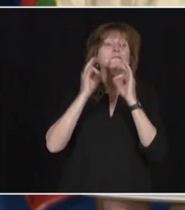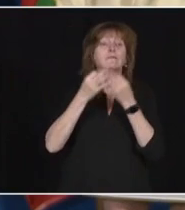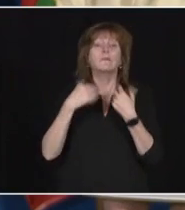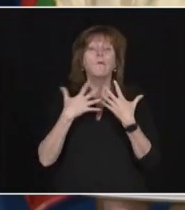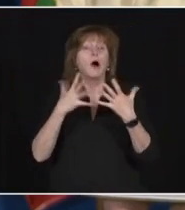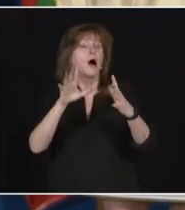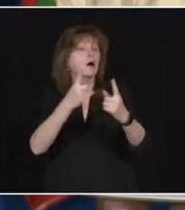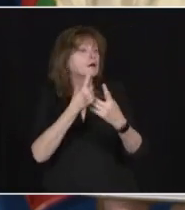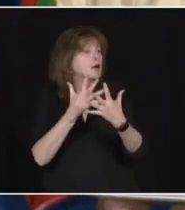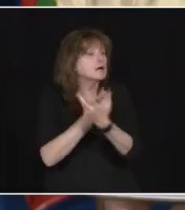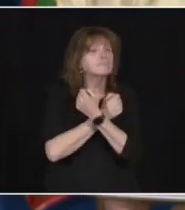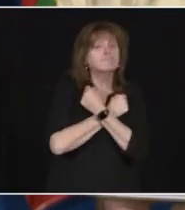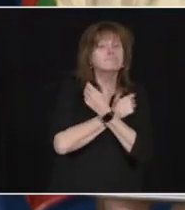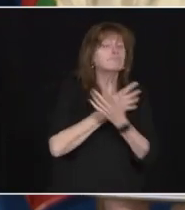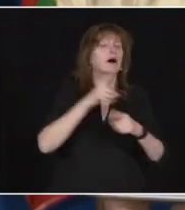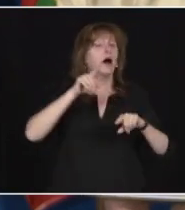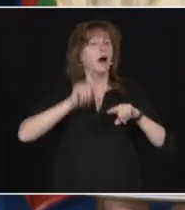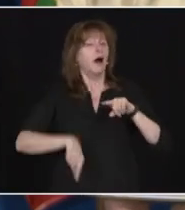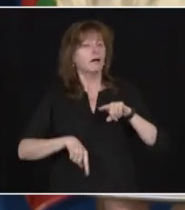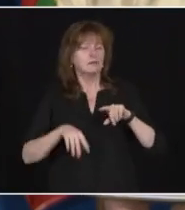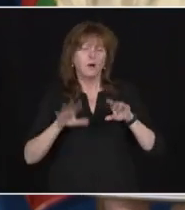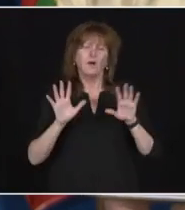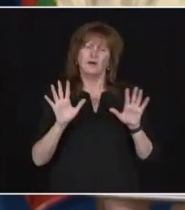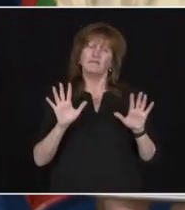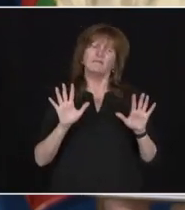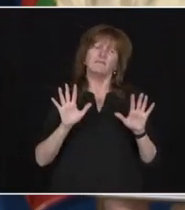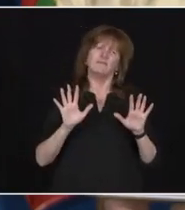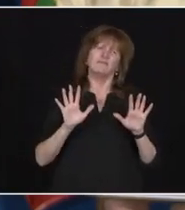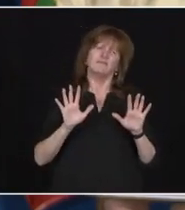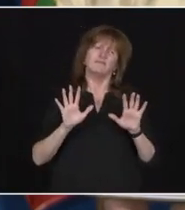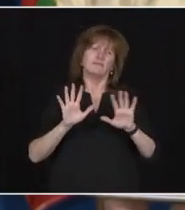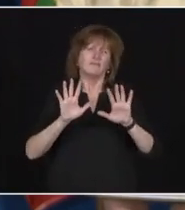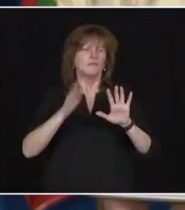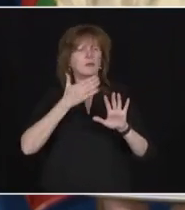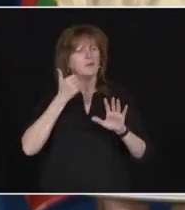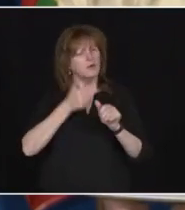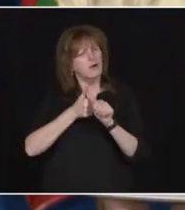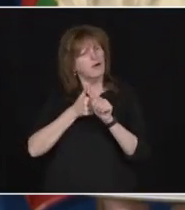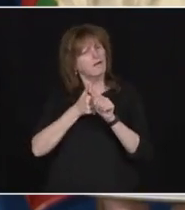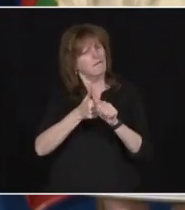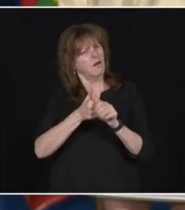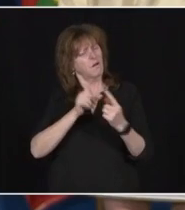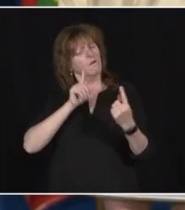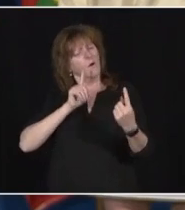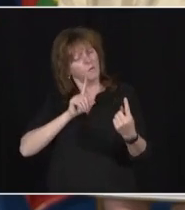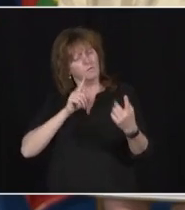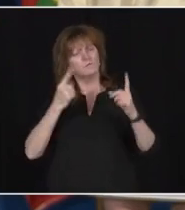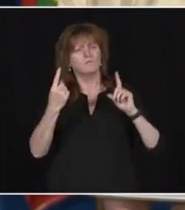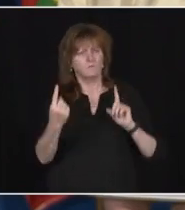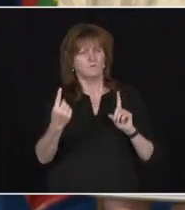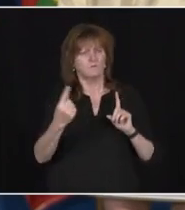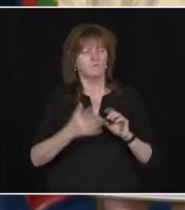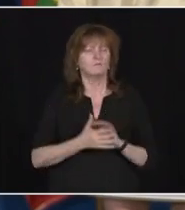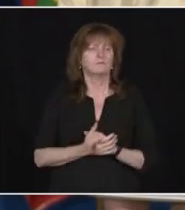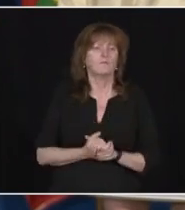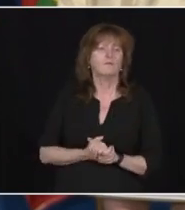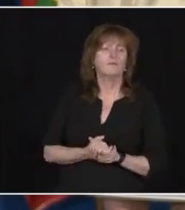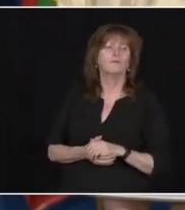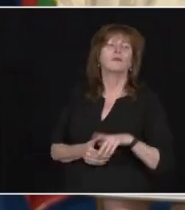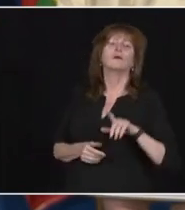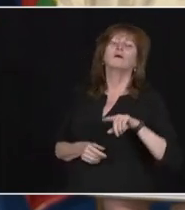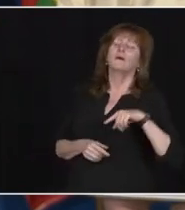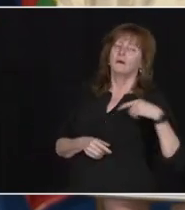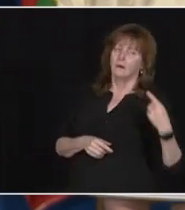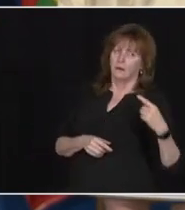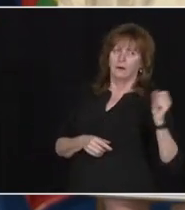but just practice on social distancing. Next question. Your next question